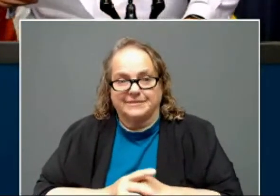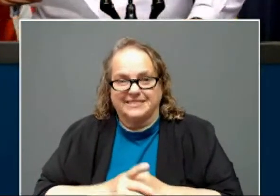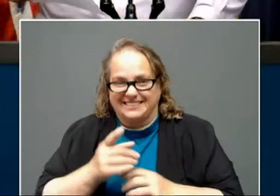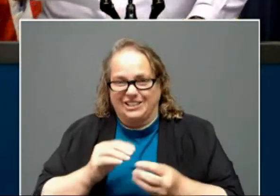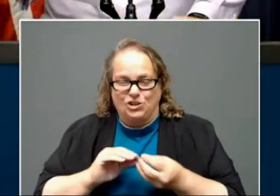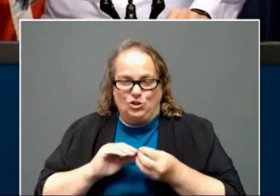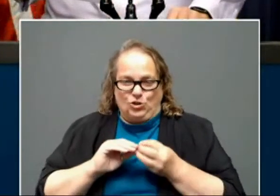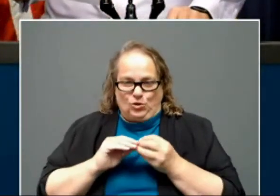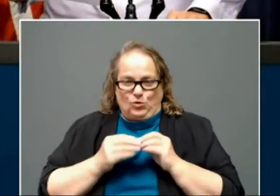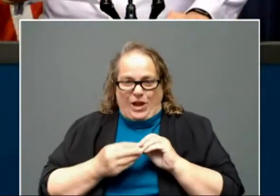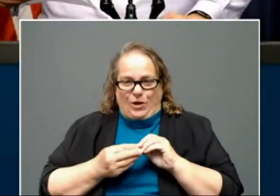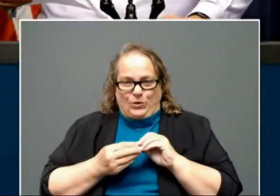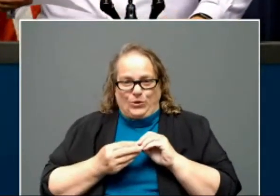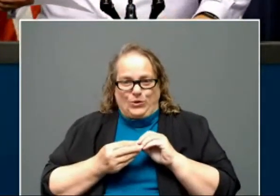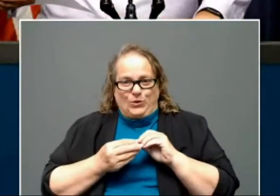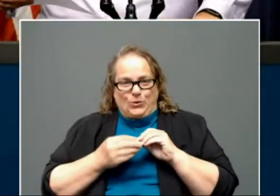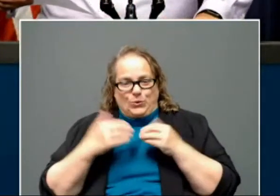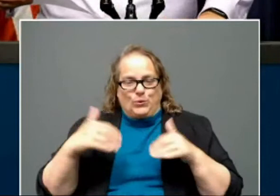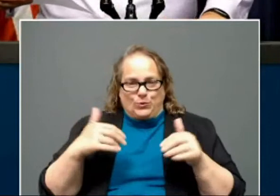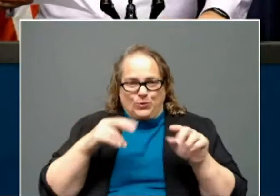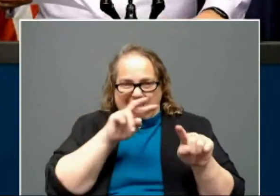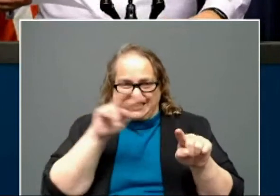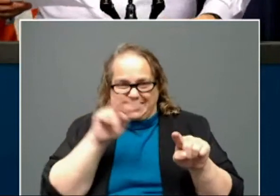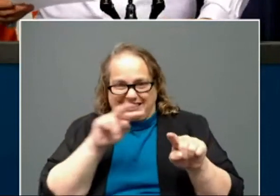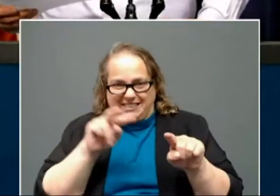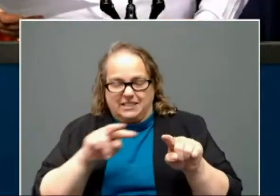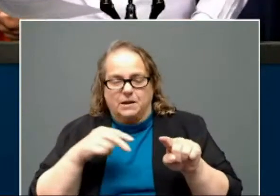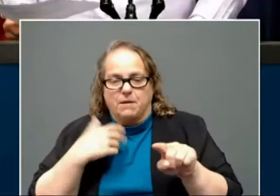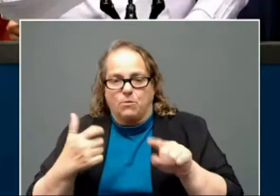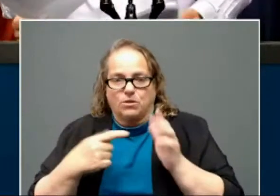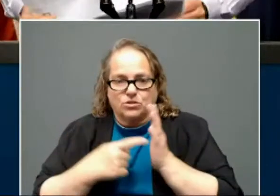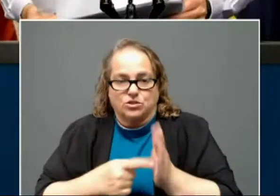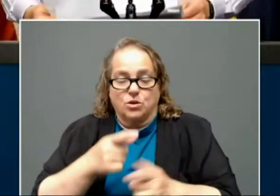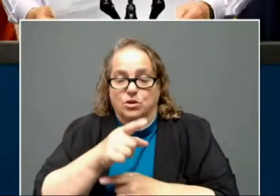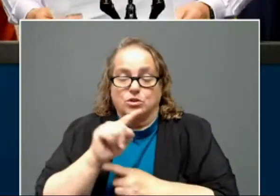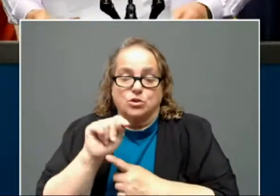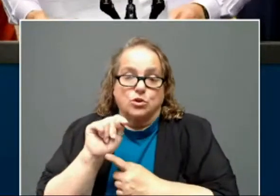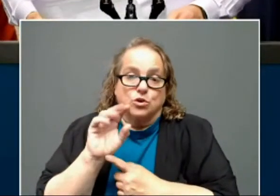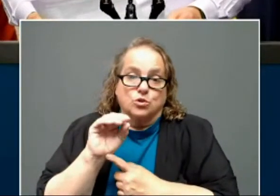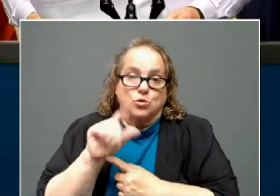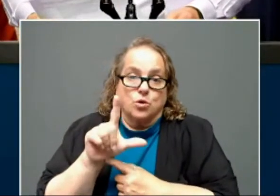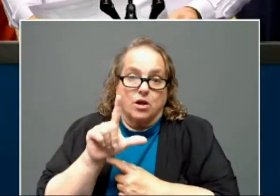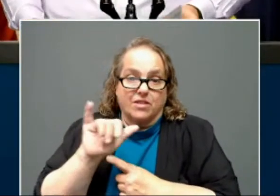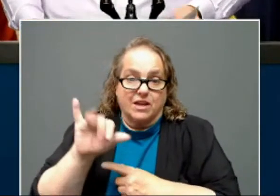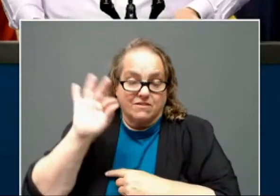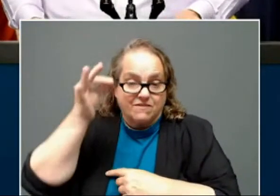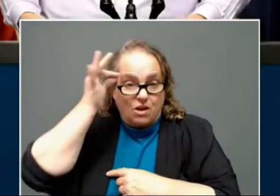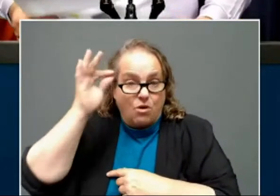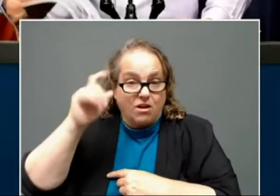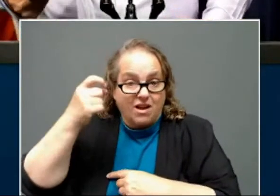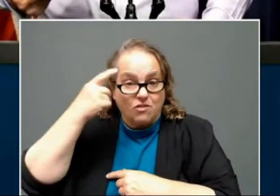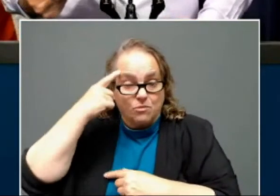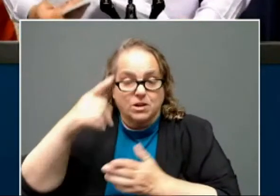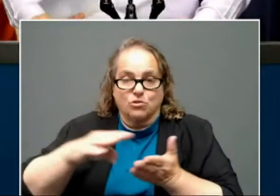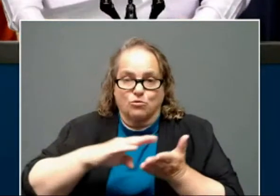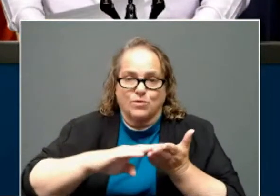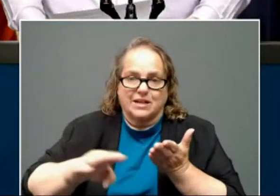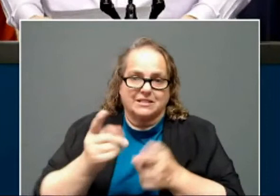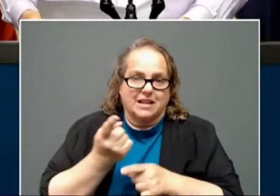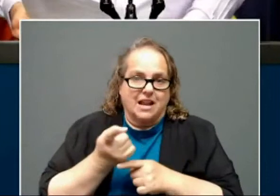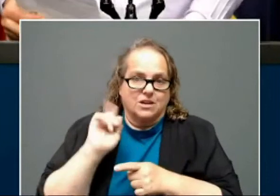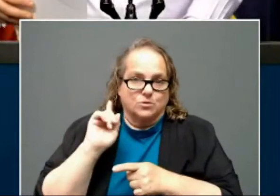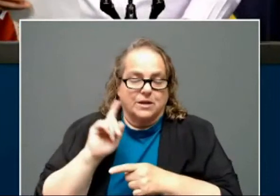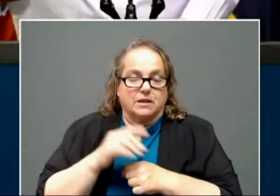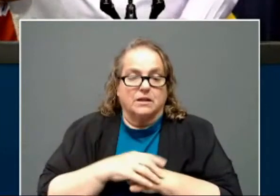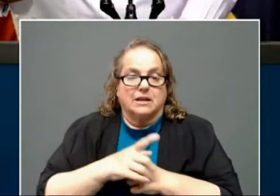draw a few points here. So this is a tool that the federal government started releasing, I think, last week. This is a key performance